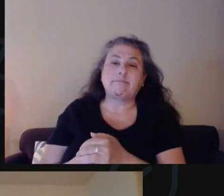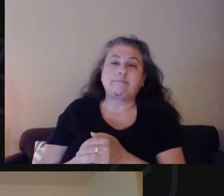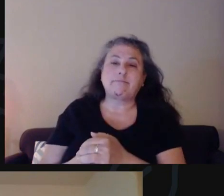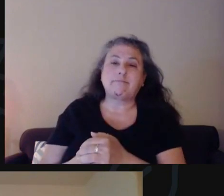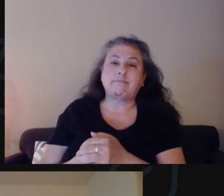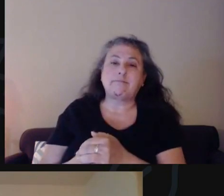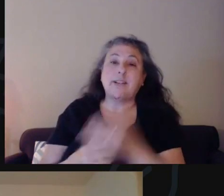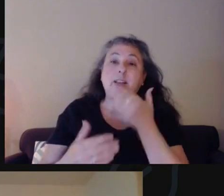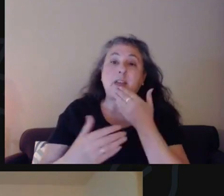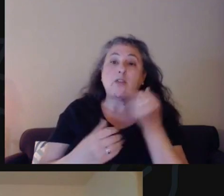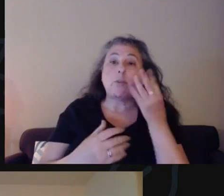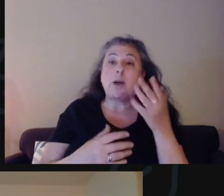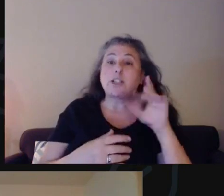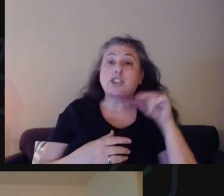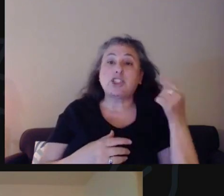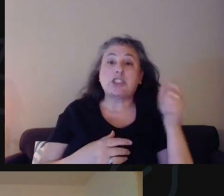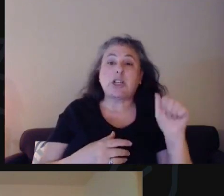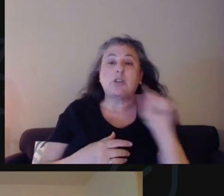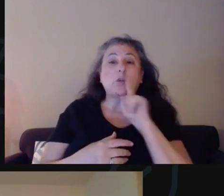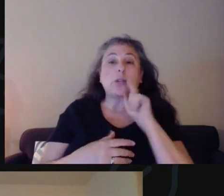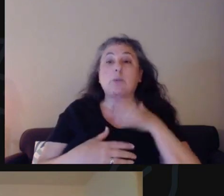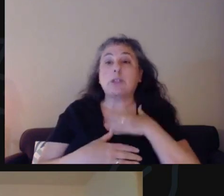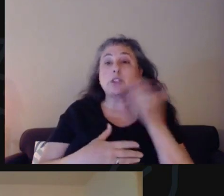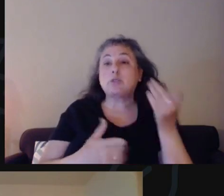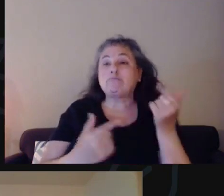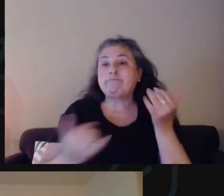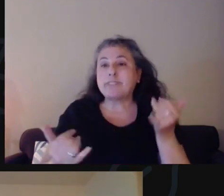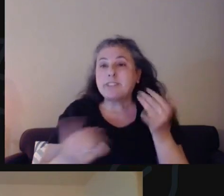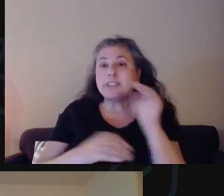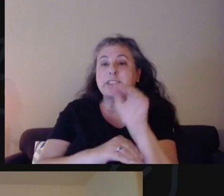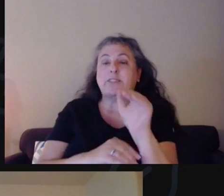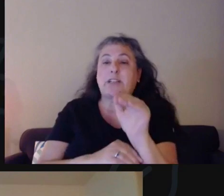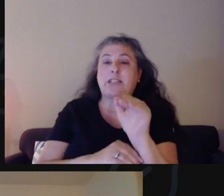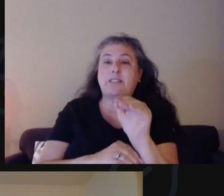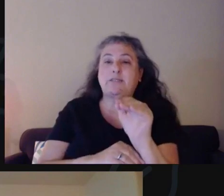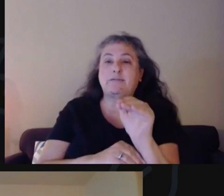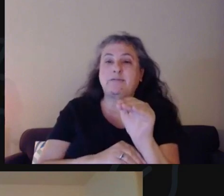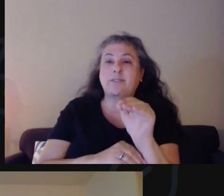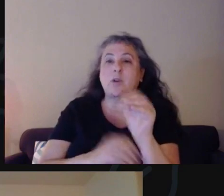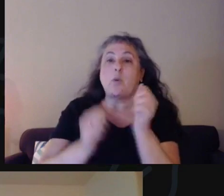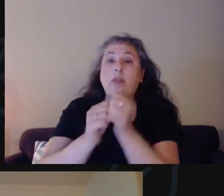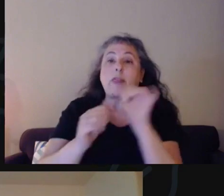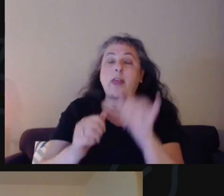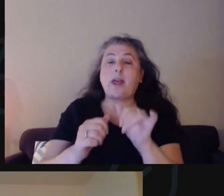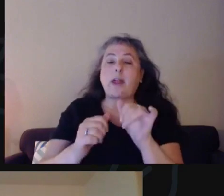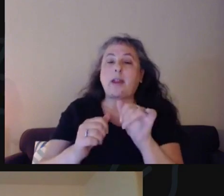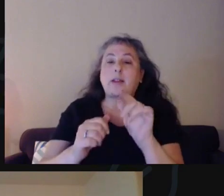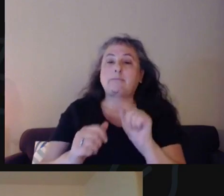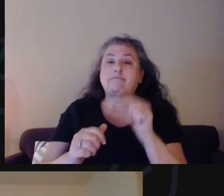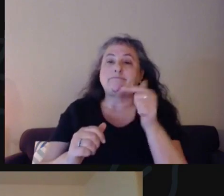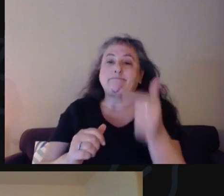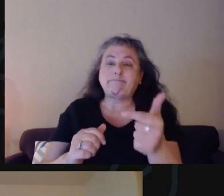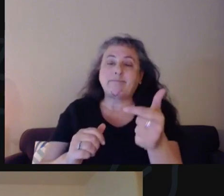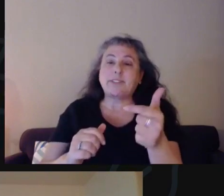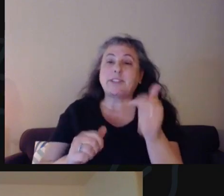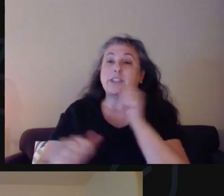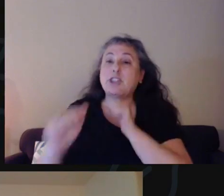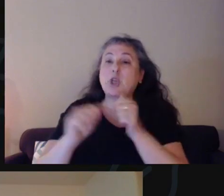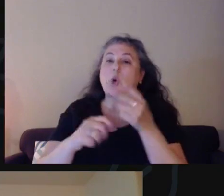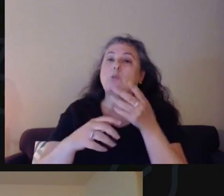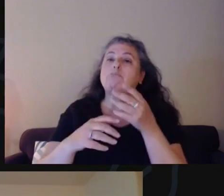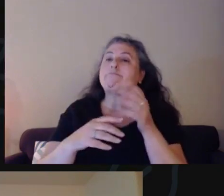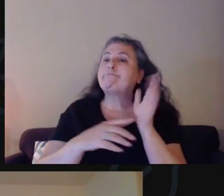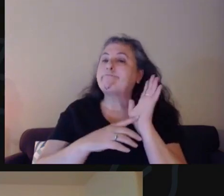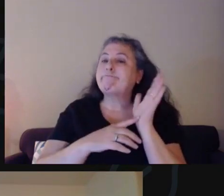So thank you very much, Gina. I really appreciate you being here this evening. So with that, you know, I'll turn the rest of the show over to you.